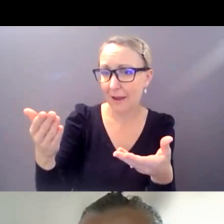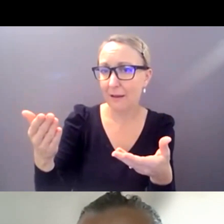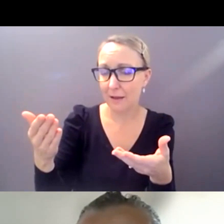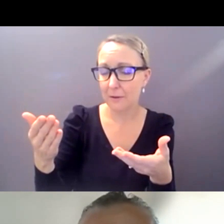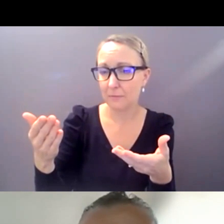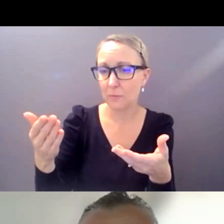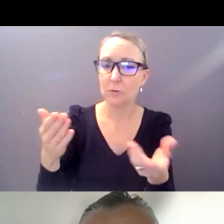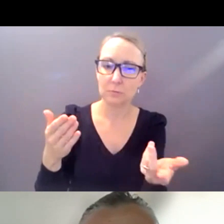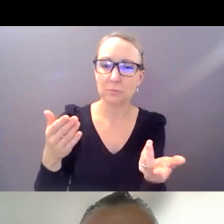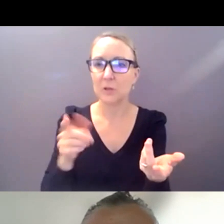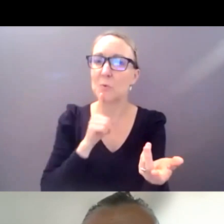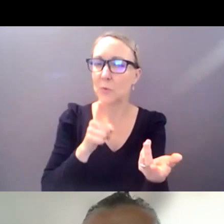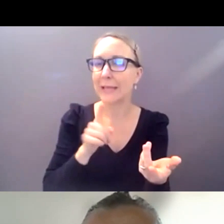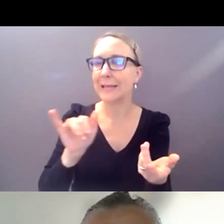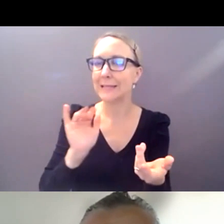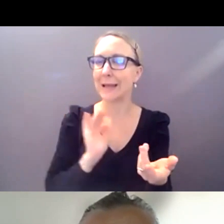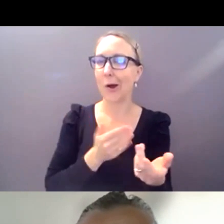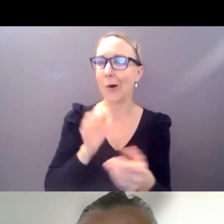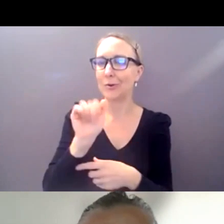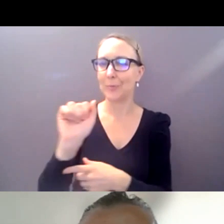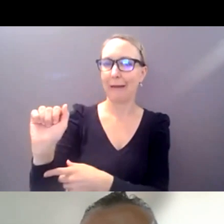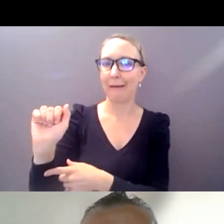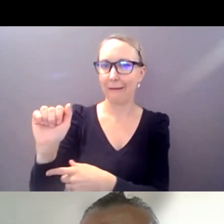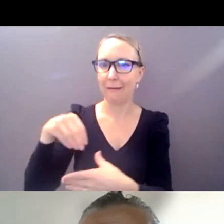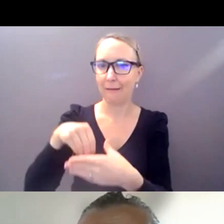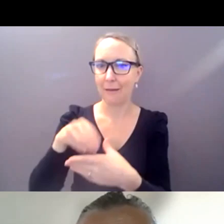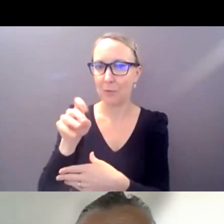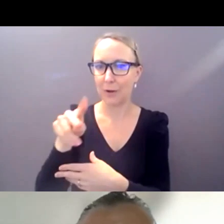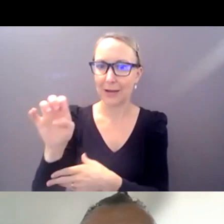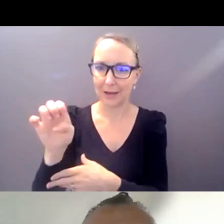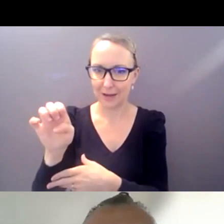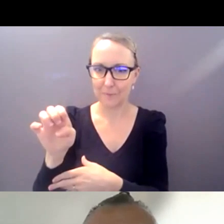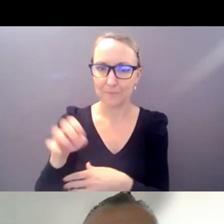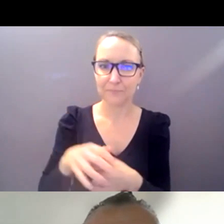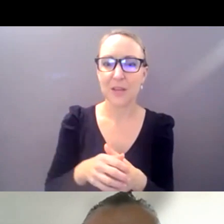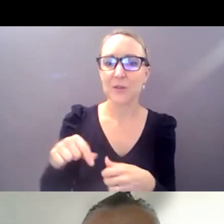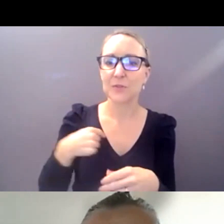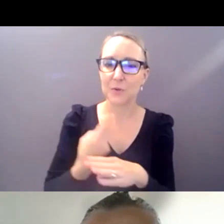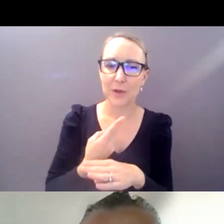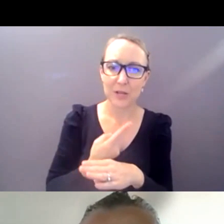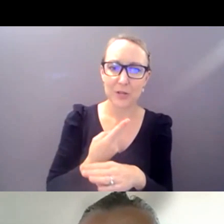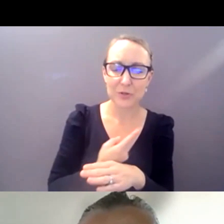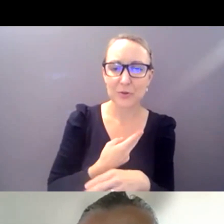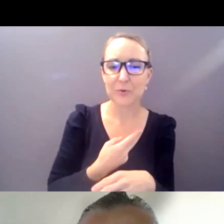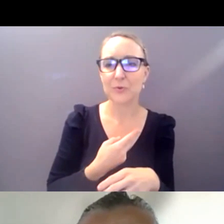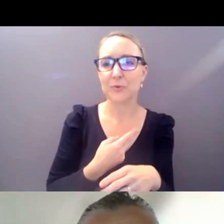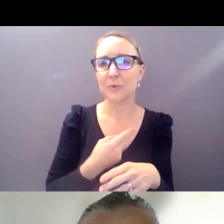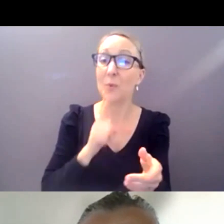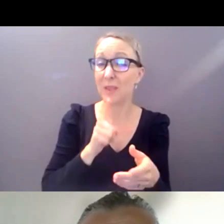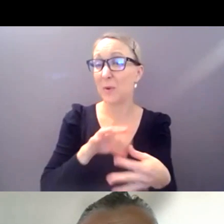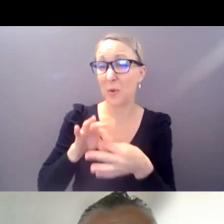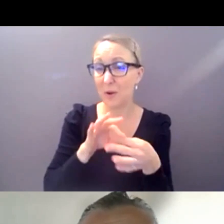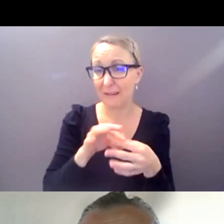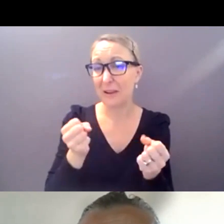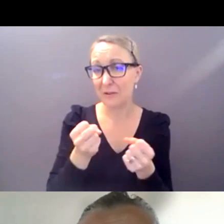our AAA in Marin. So not only administering Older Americans Act dollars, but also coordinating several safety net